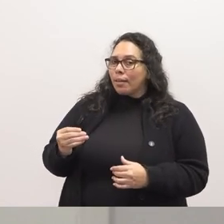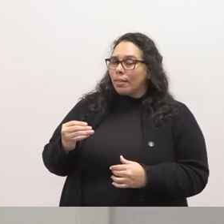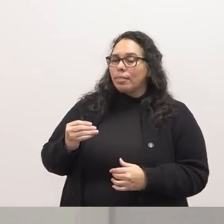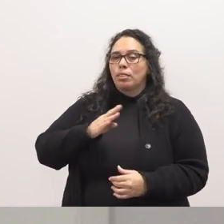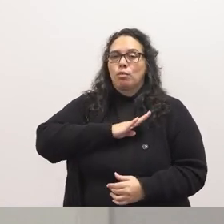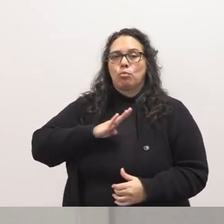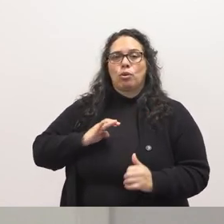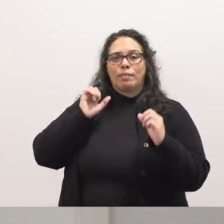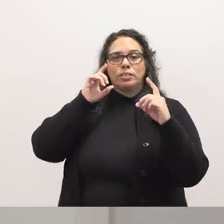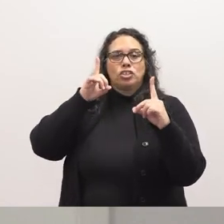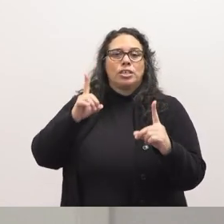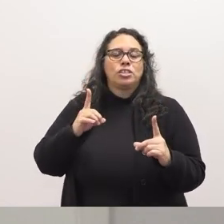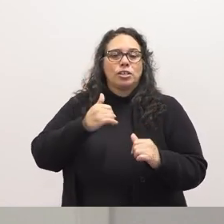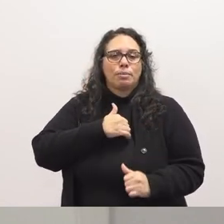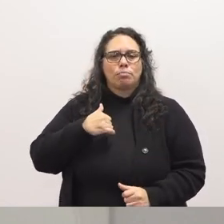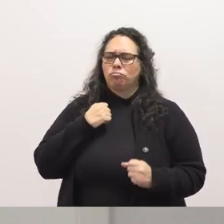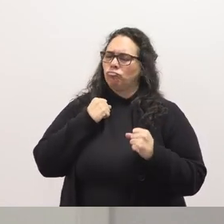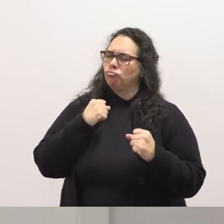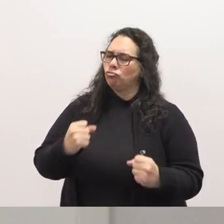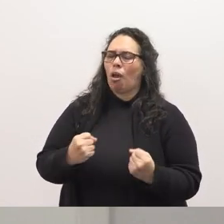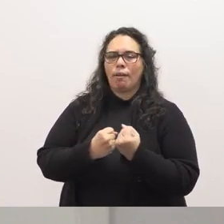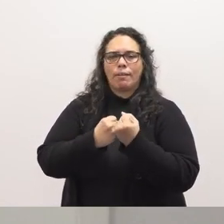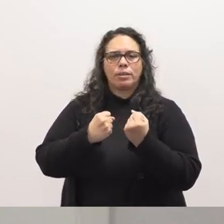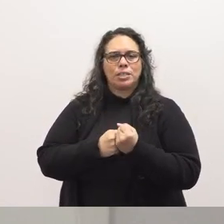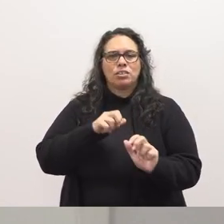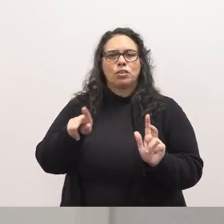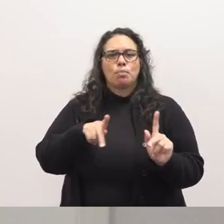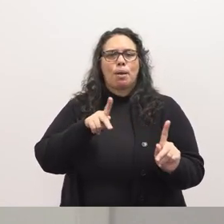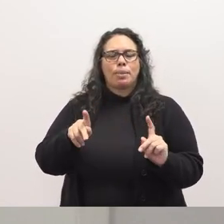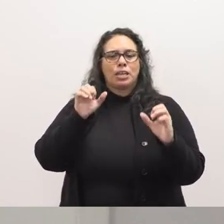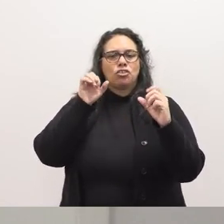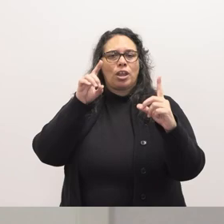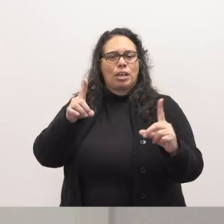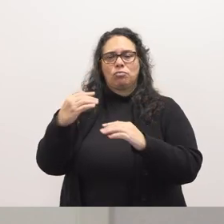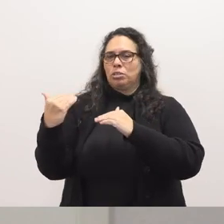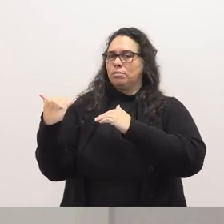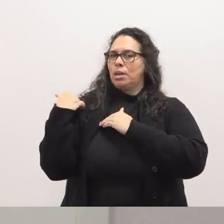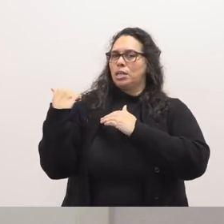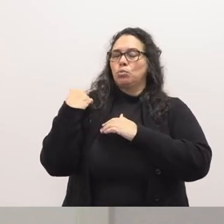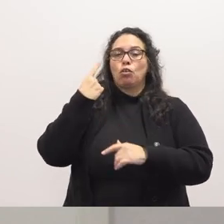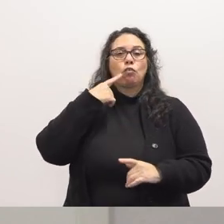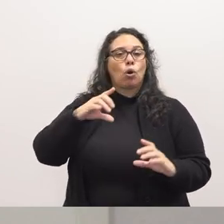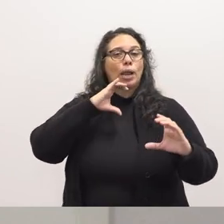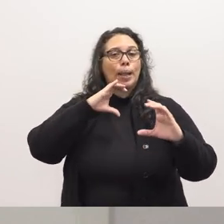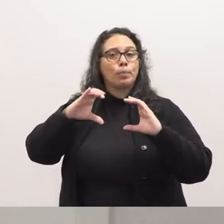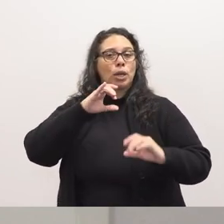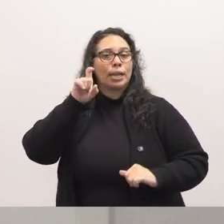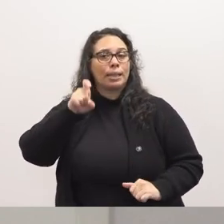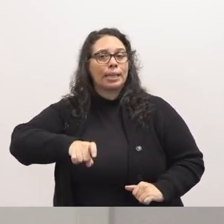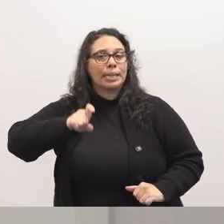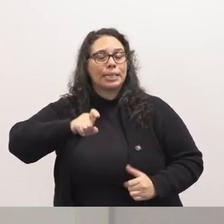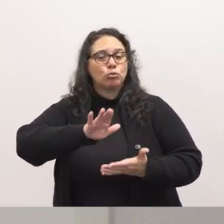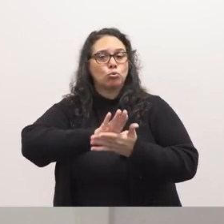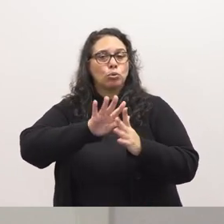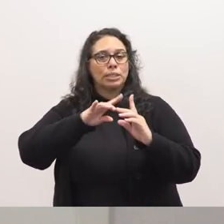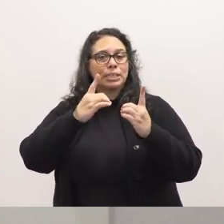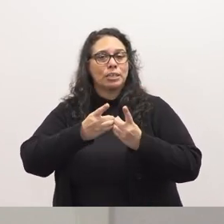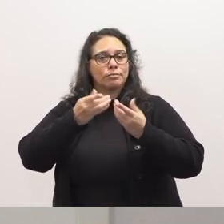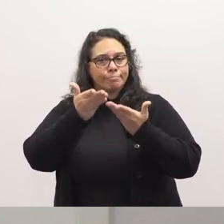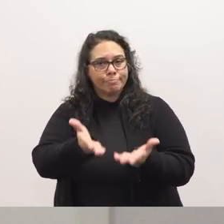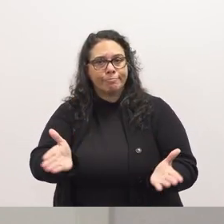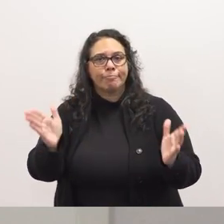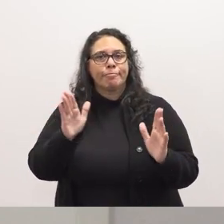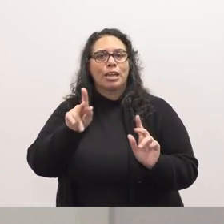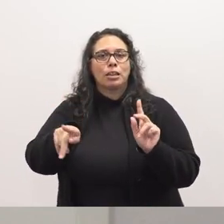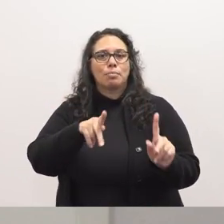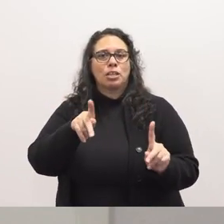Education members are strong advocates for public education and are responsible for communicating the needs of the school district to the public and the